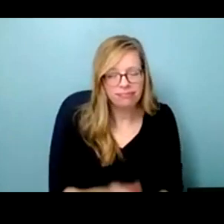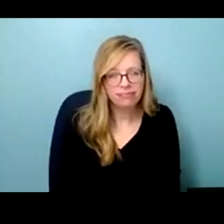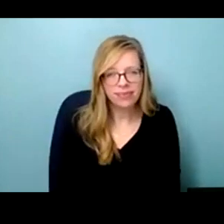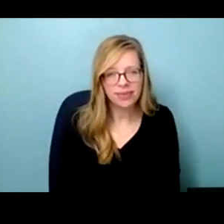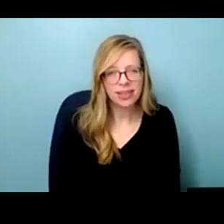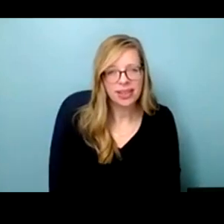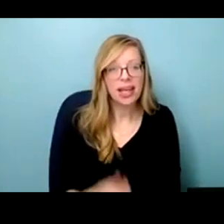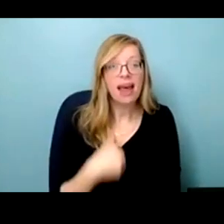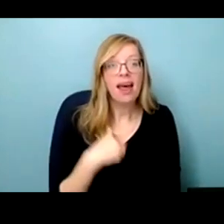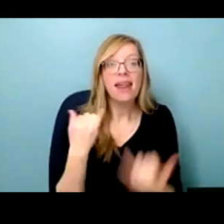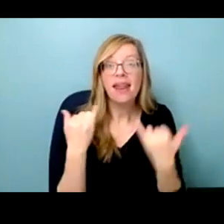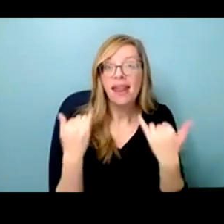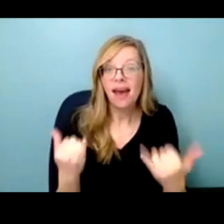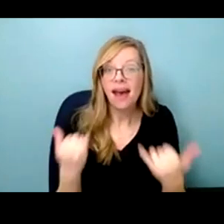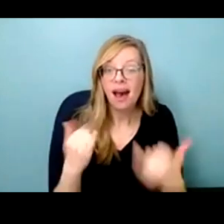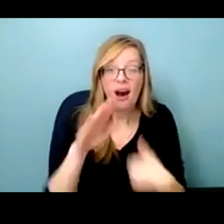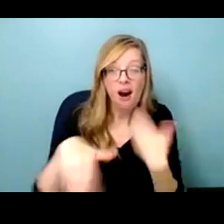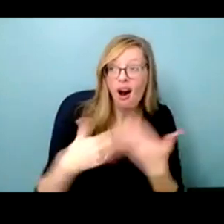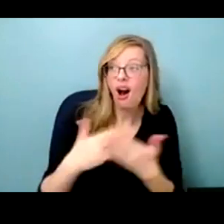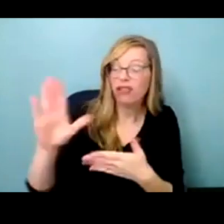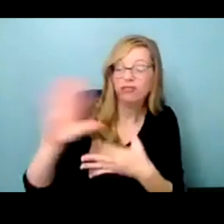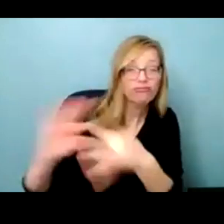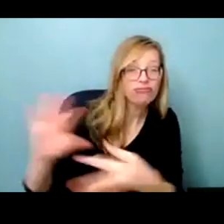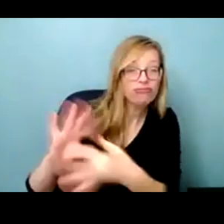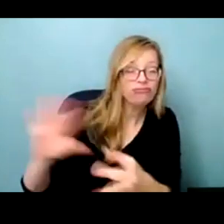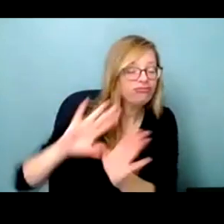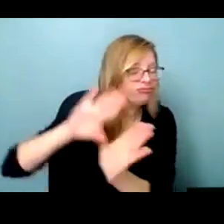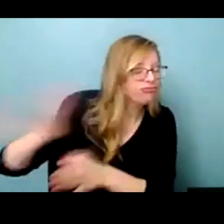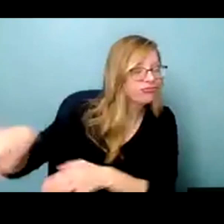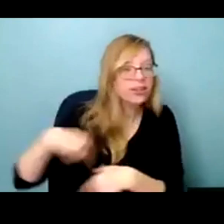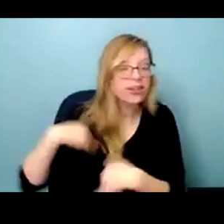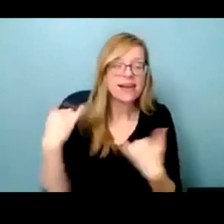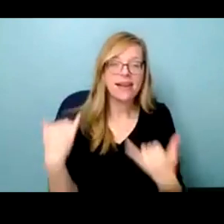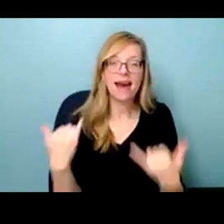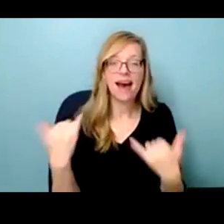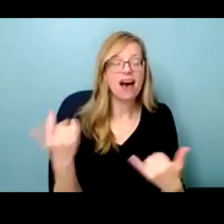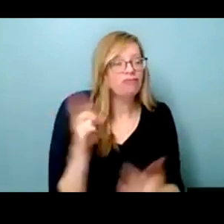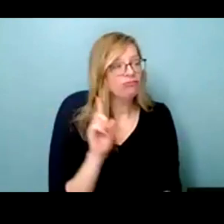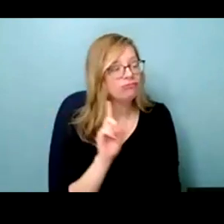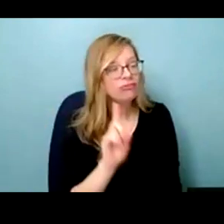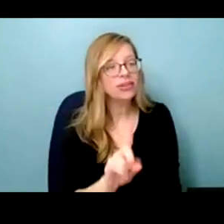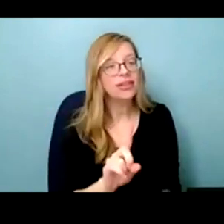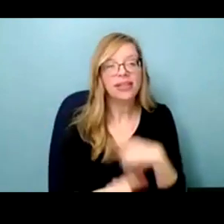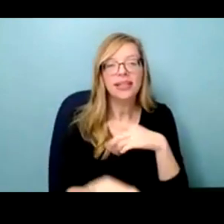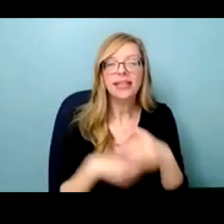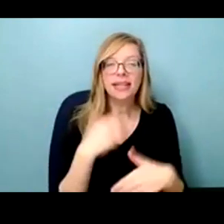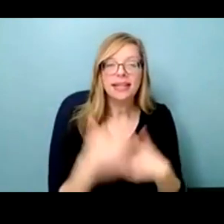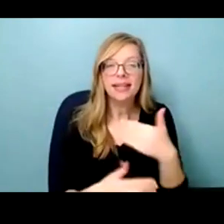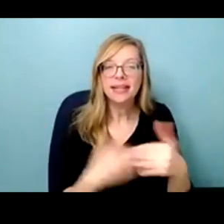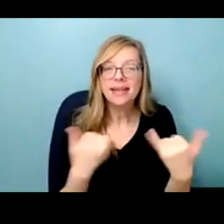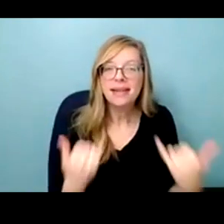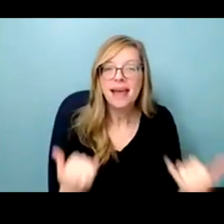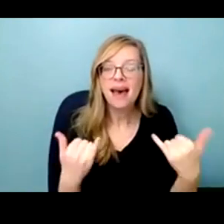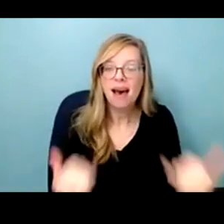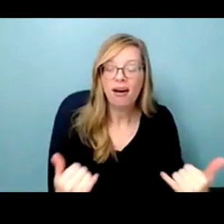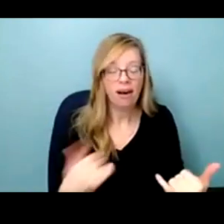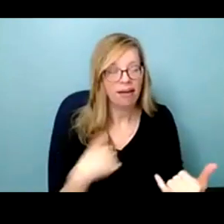I put it all behind me. It's all coming up in